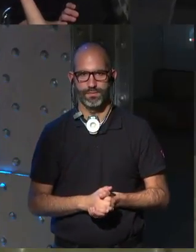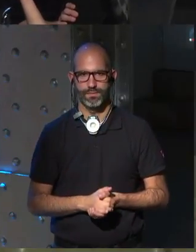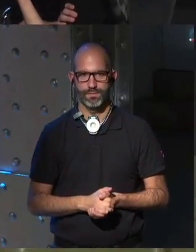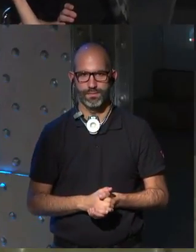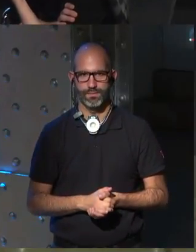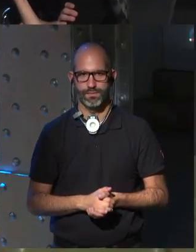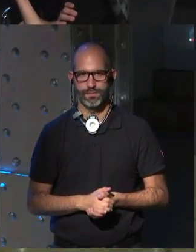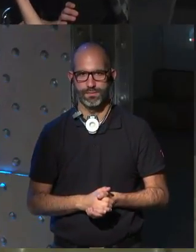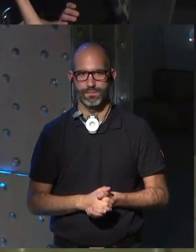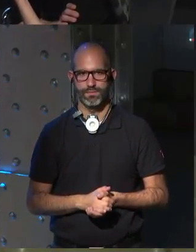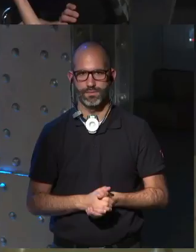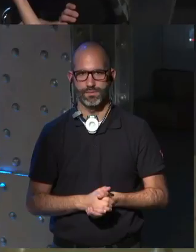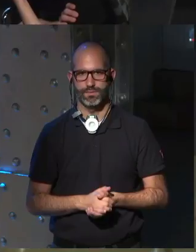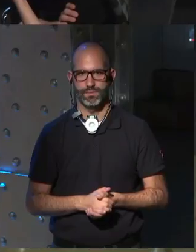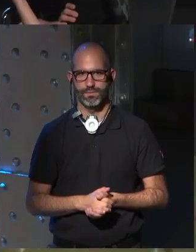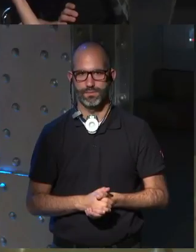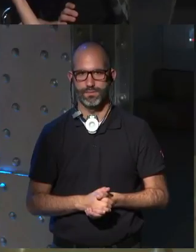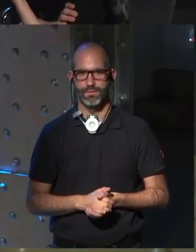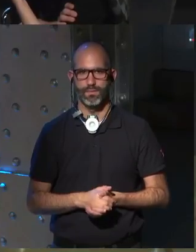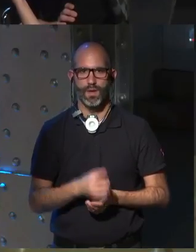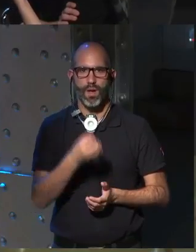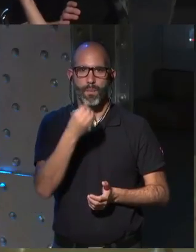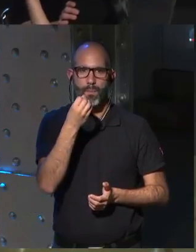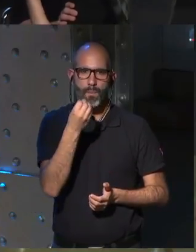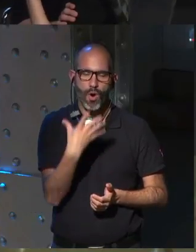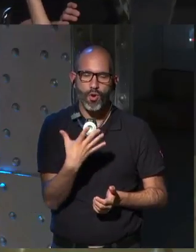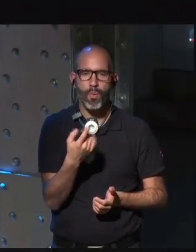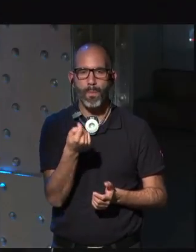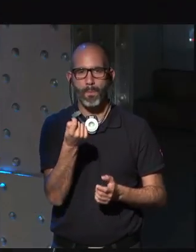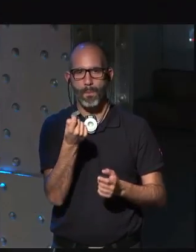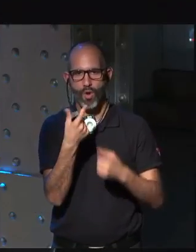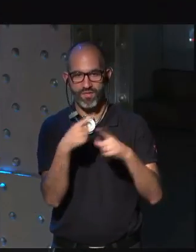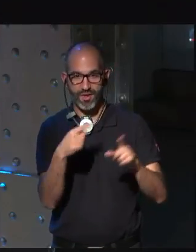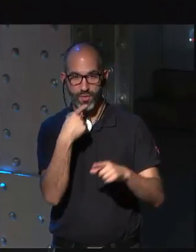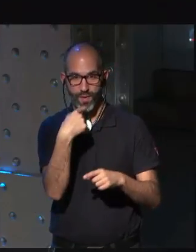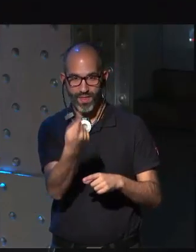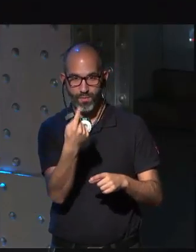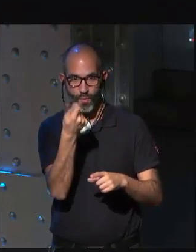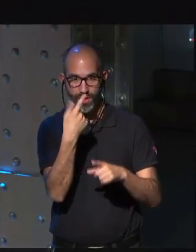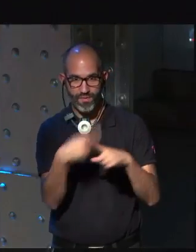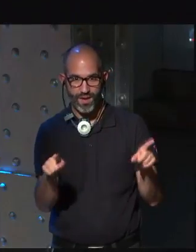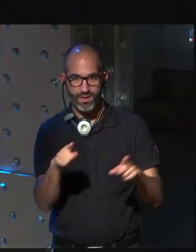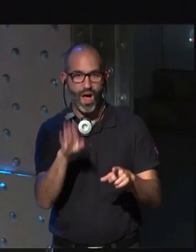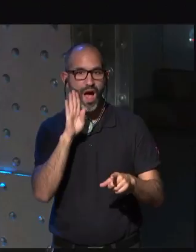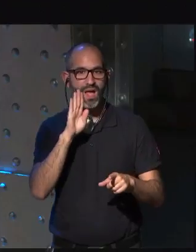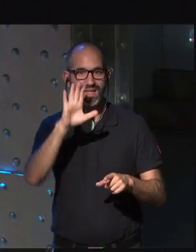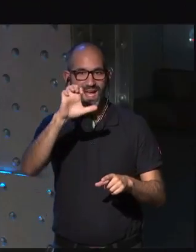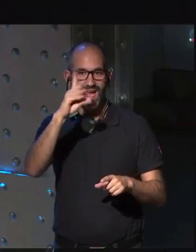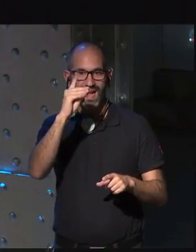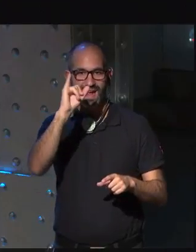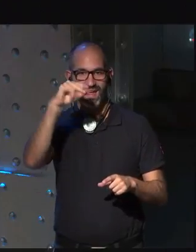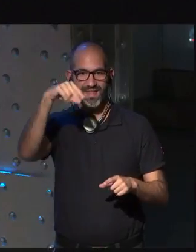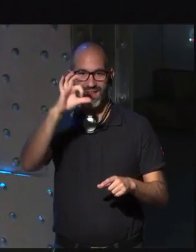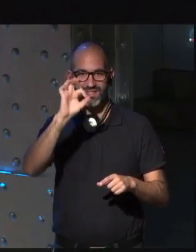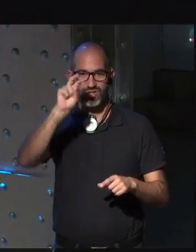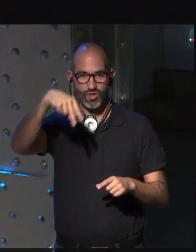This is a little different than what you're talking about, but again, to go back to Edison, people being fooled by it. you know, I like to tell